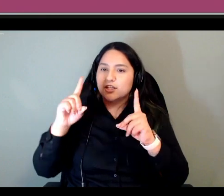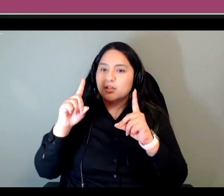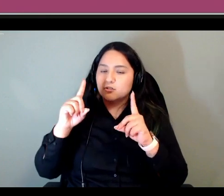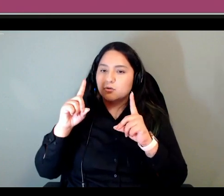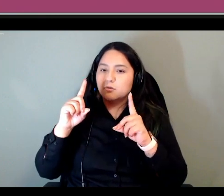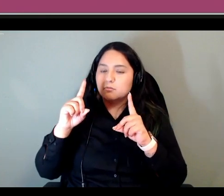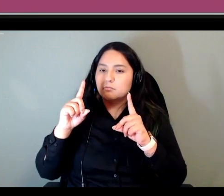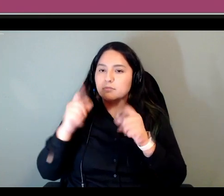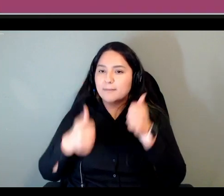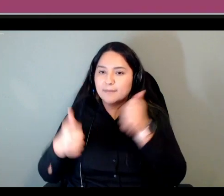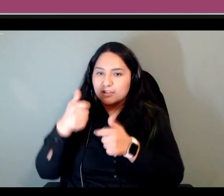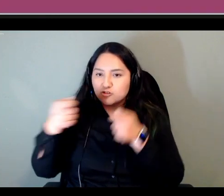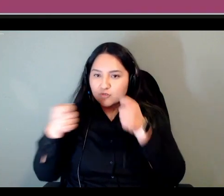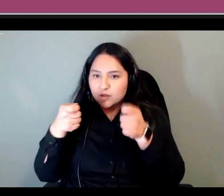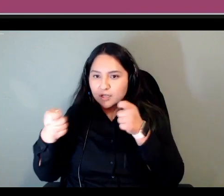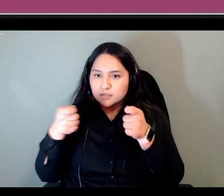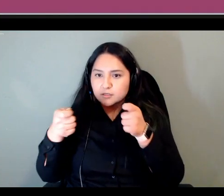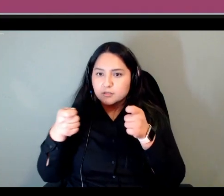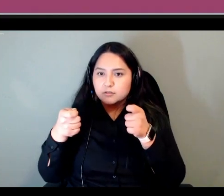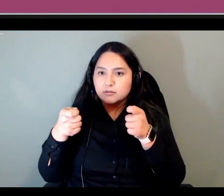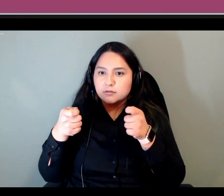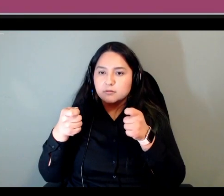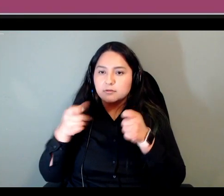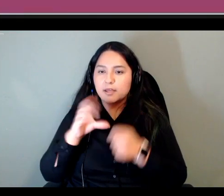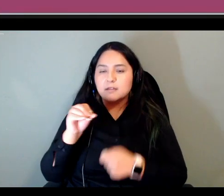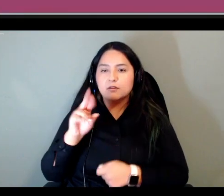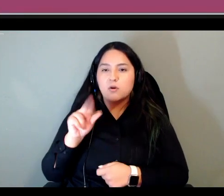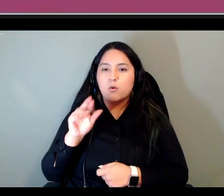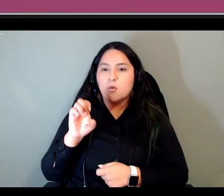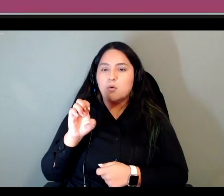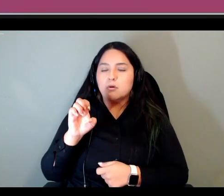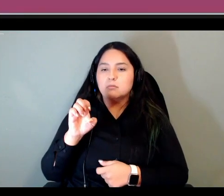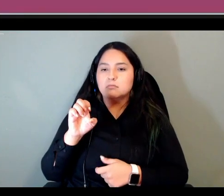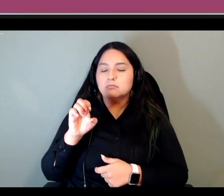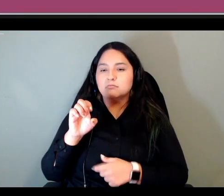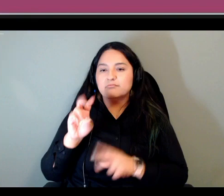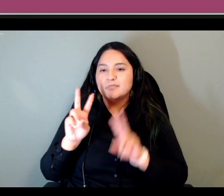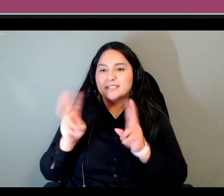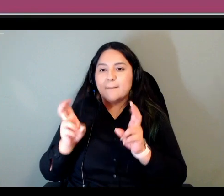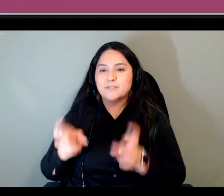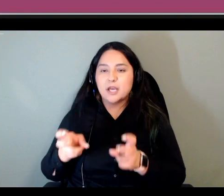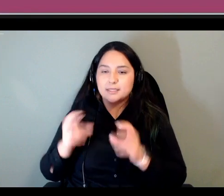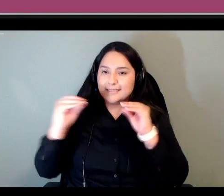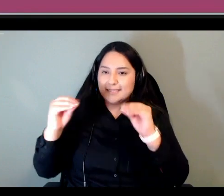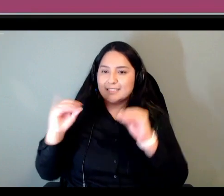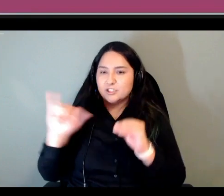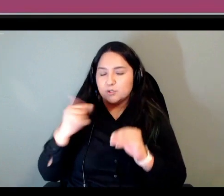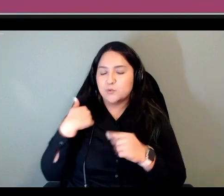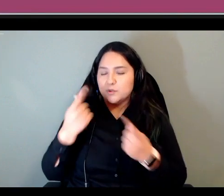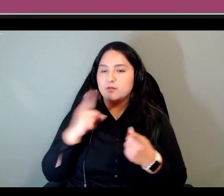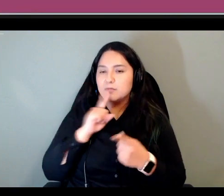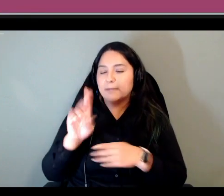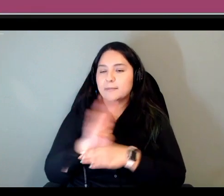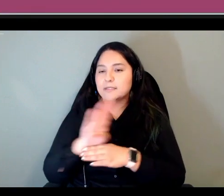language and core subject teachers as well. So we're pretty busy.